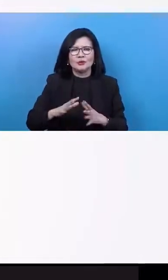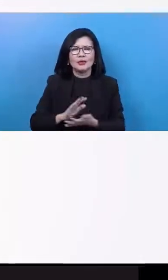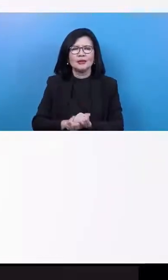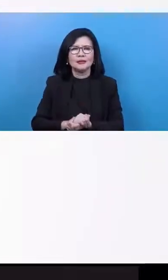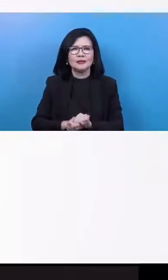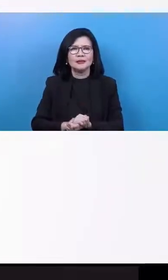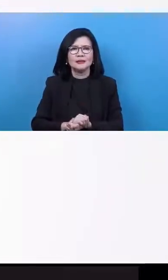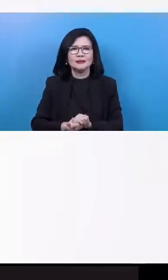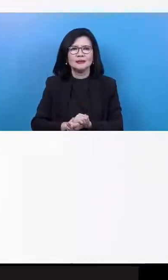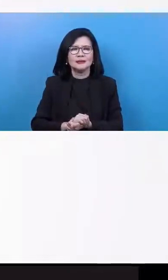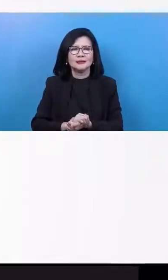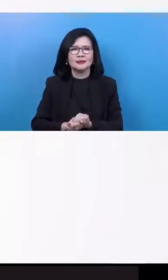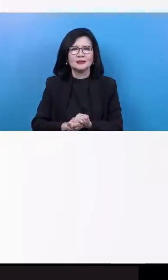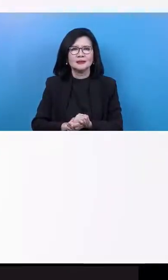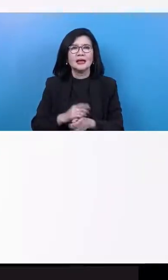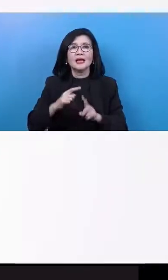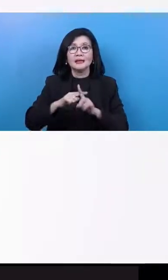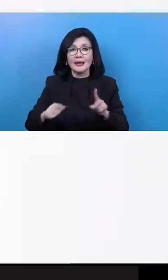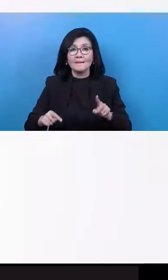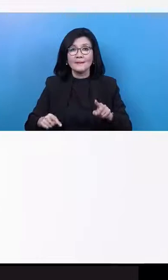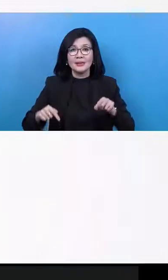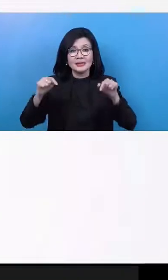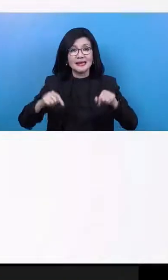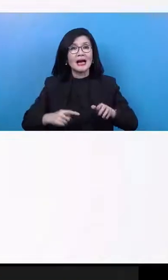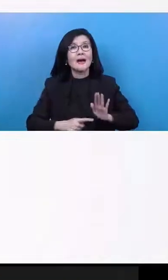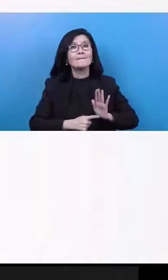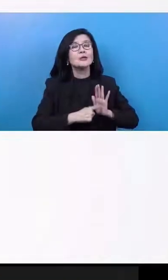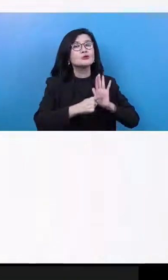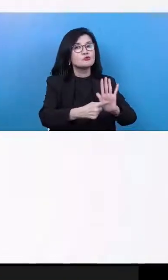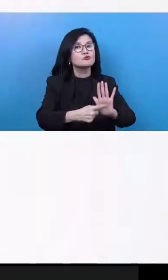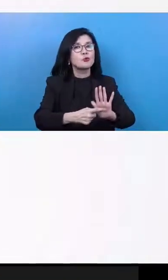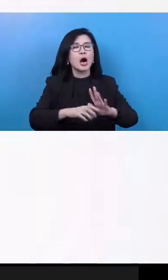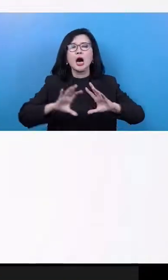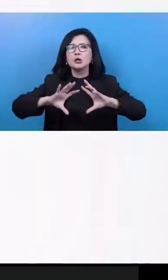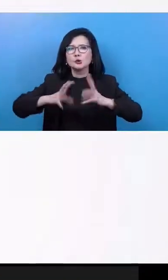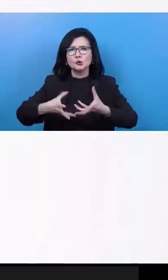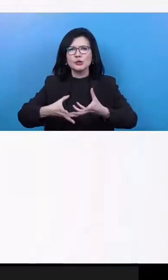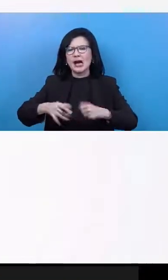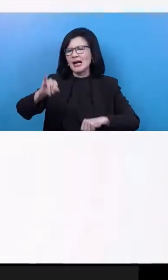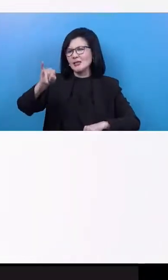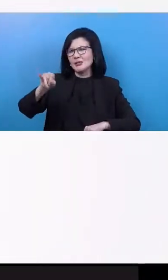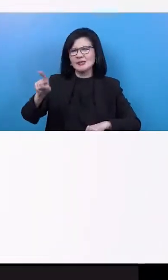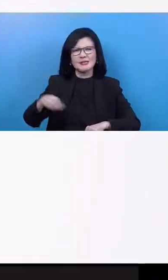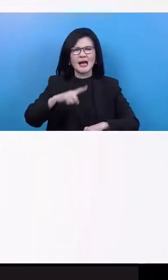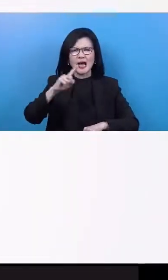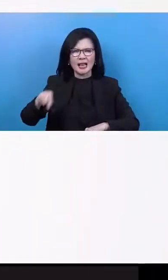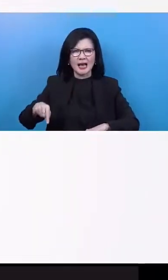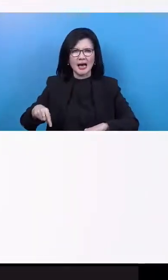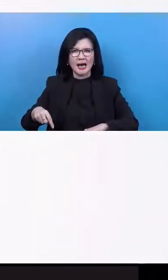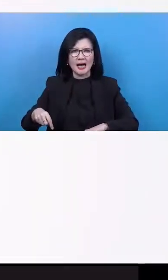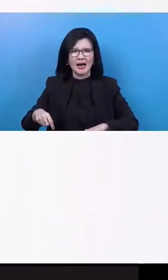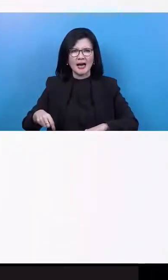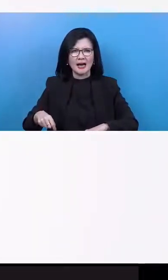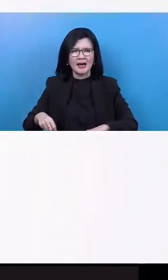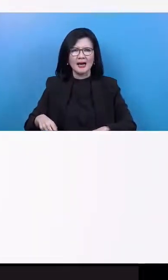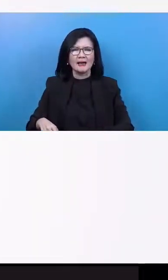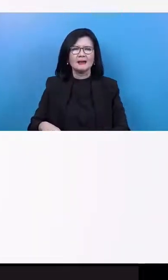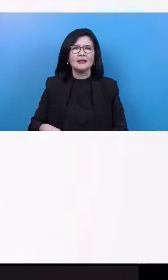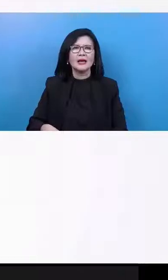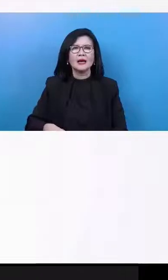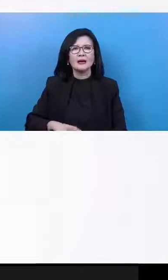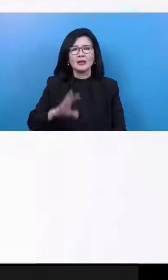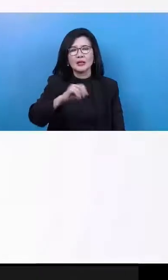proved the world wrong in the sense that despite all factors being